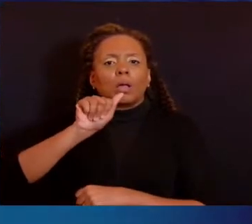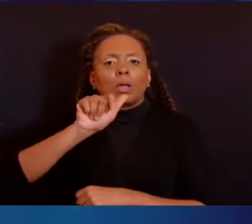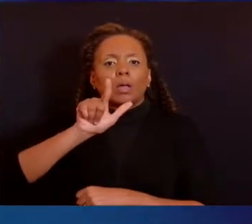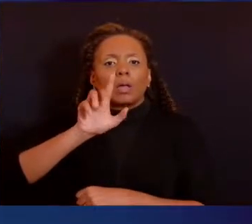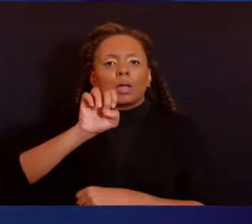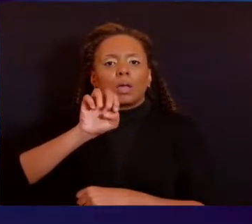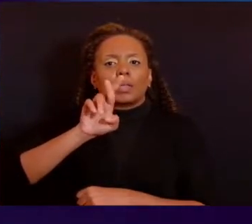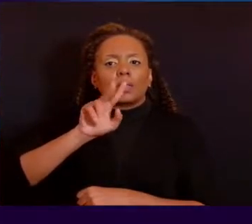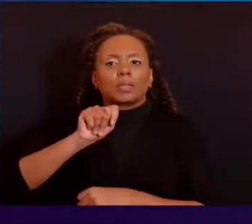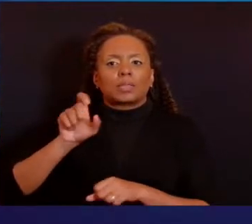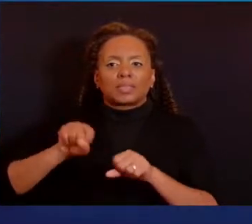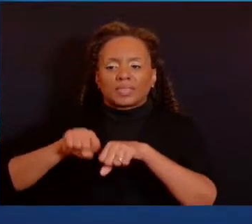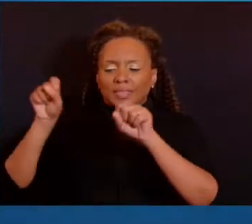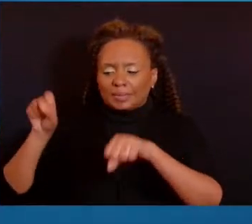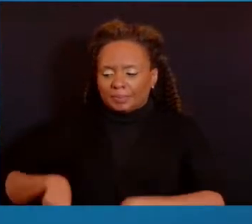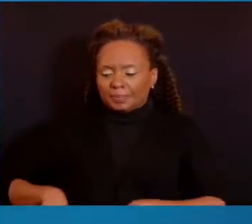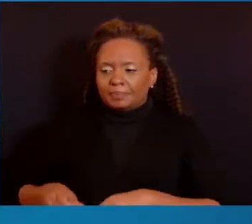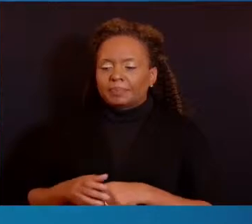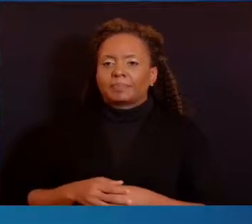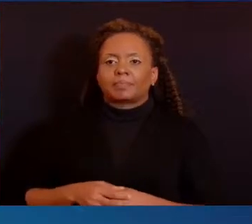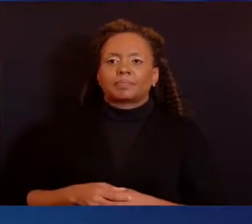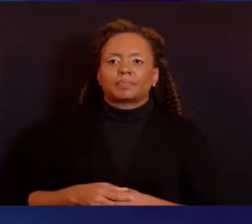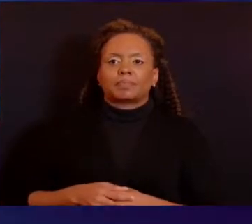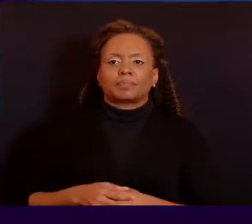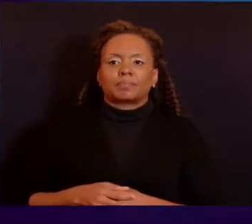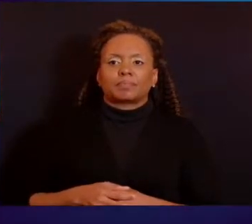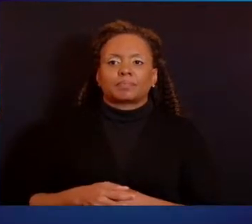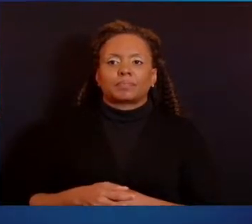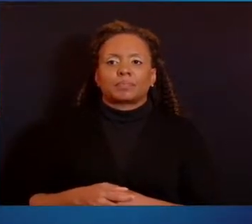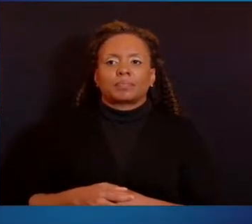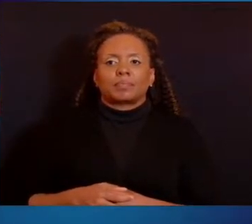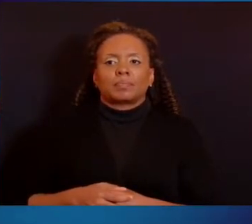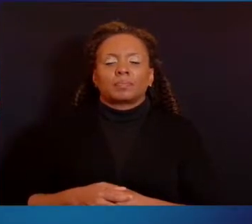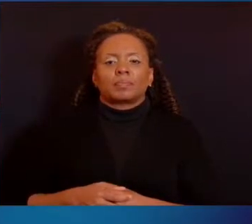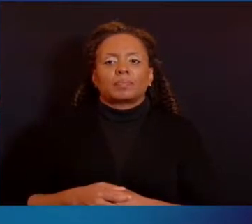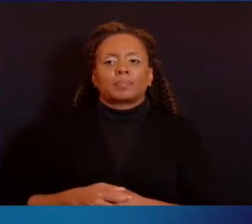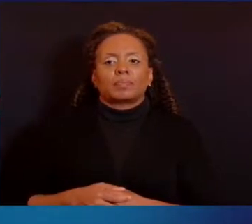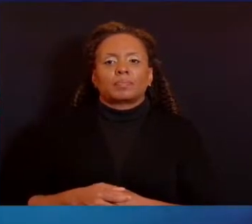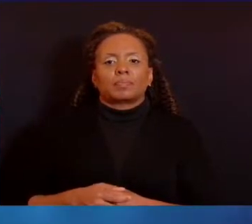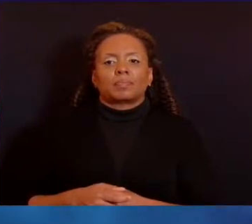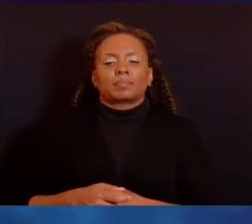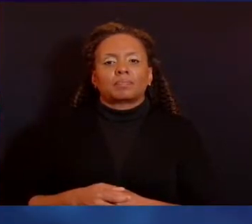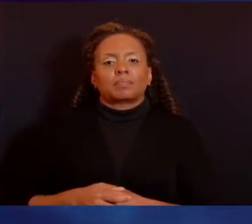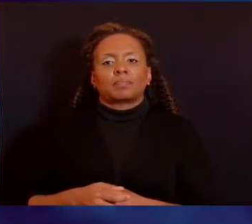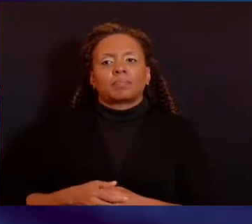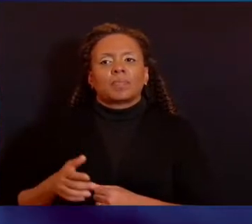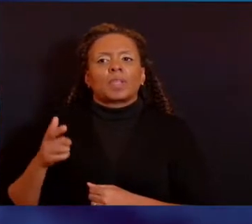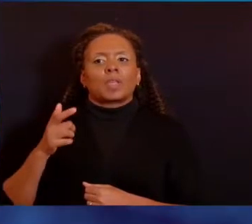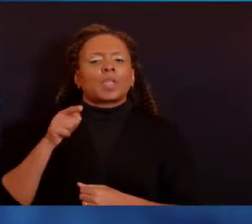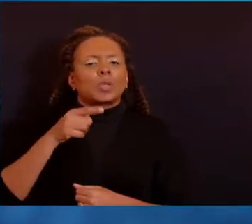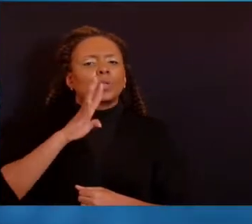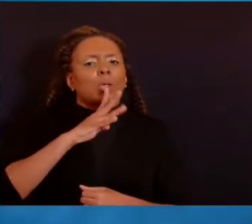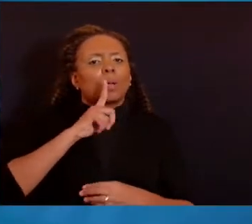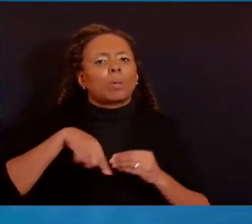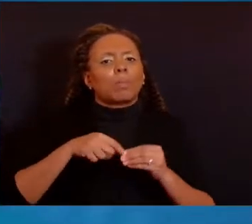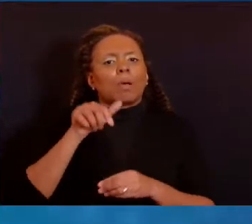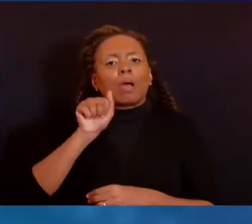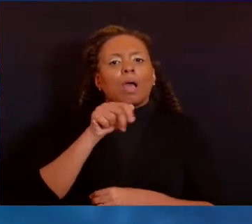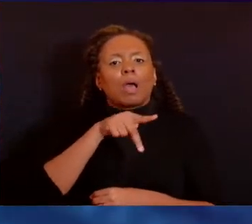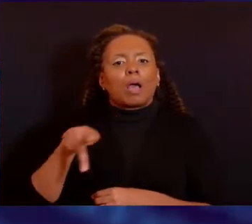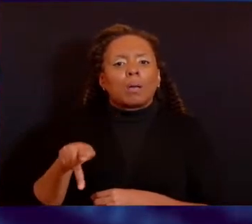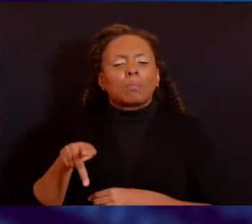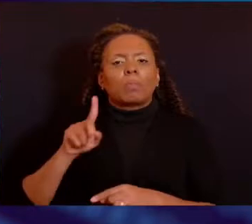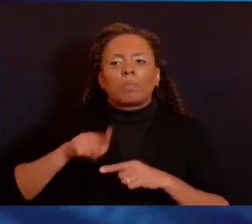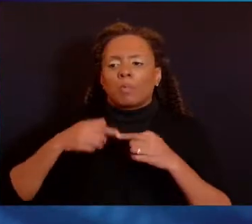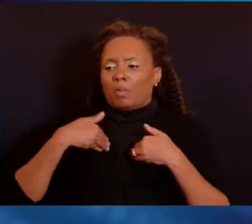if that might not also be better to get that in a traditional media setting. I already mentioned the app. But when we have those